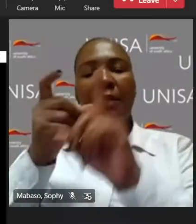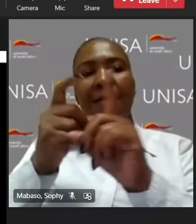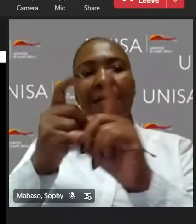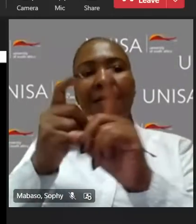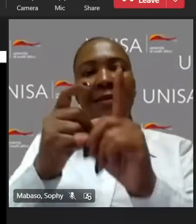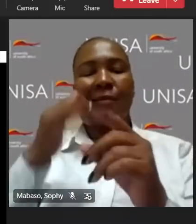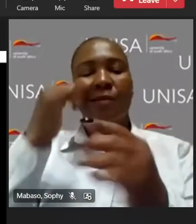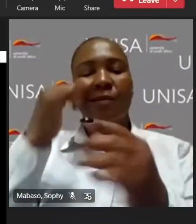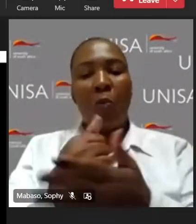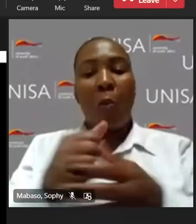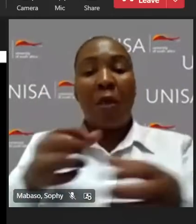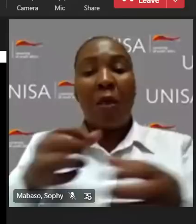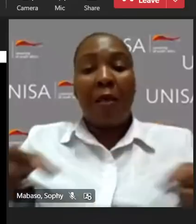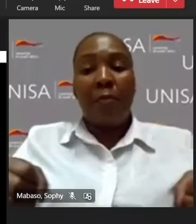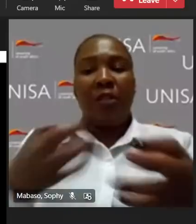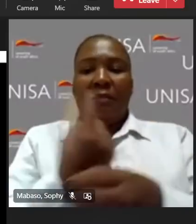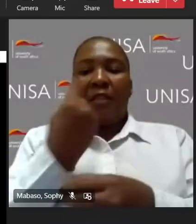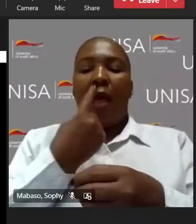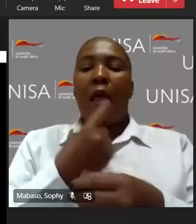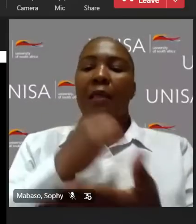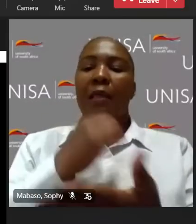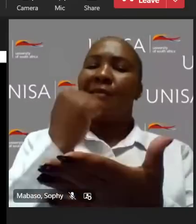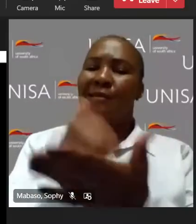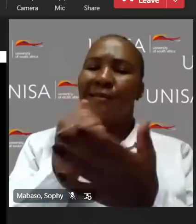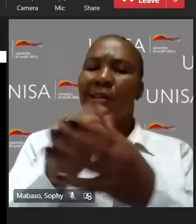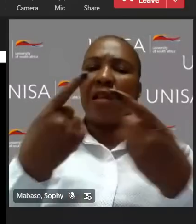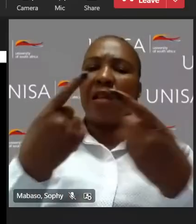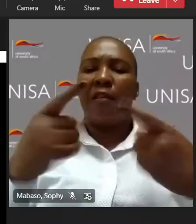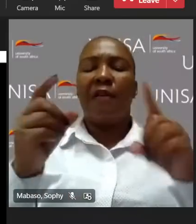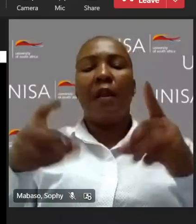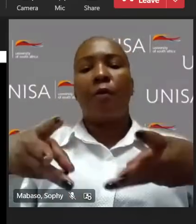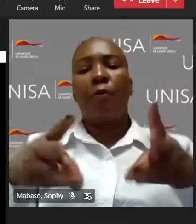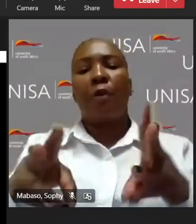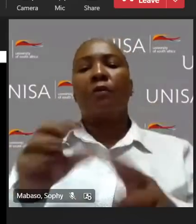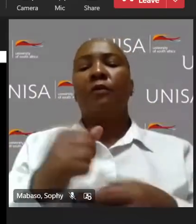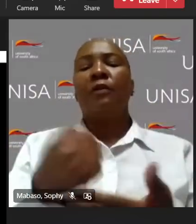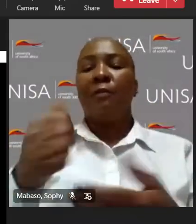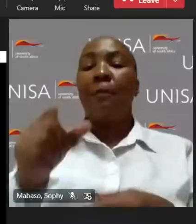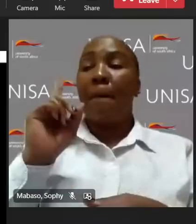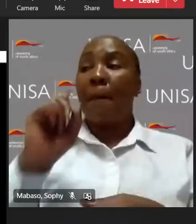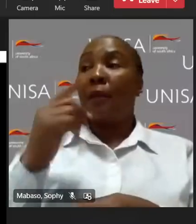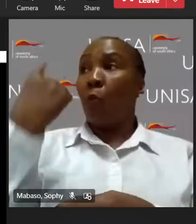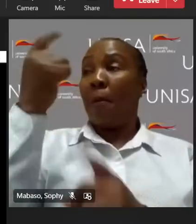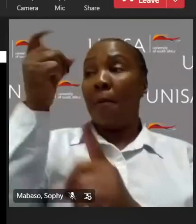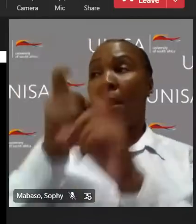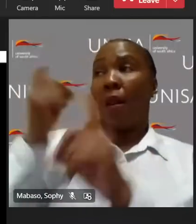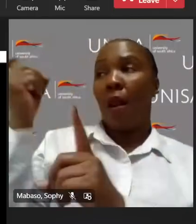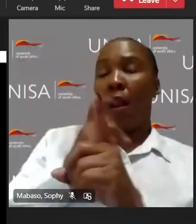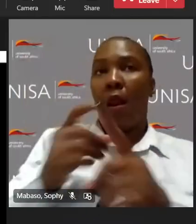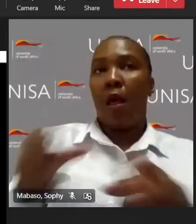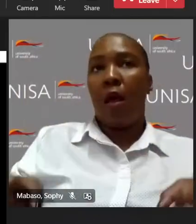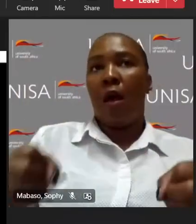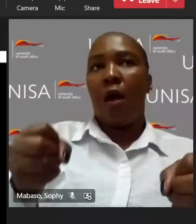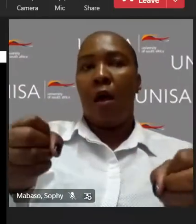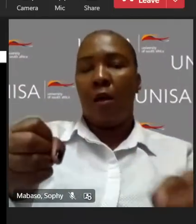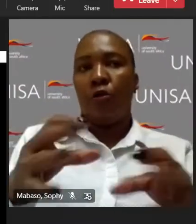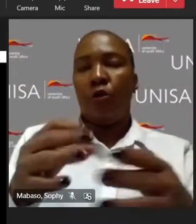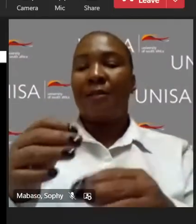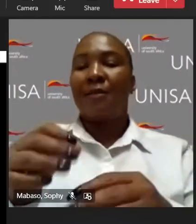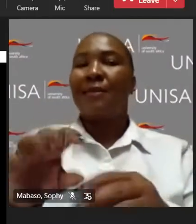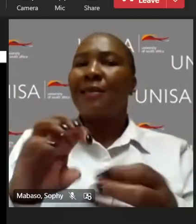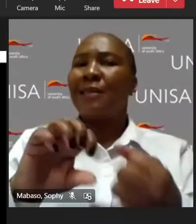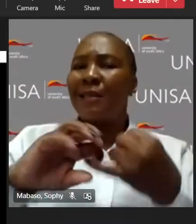push themselves, they sit in a particular position. When they're being pushed by another person, they readjust to a different